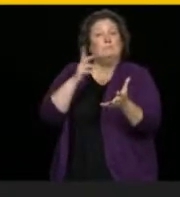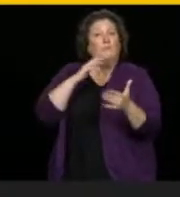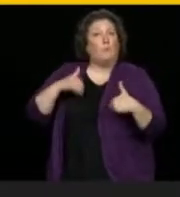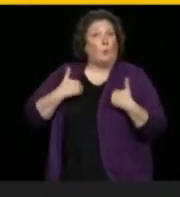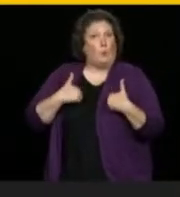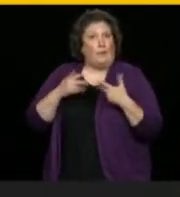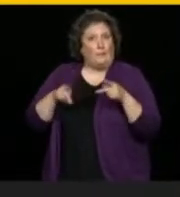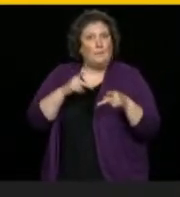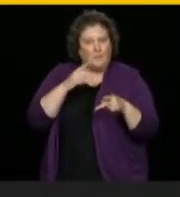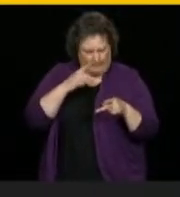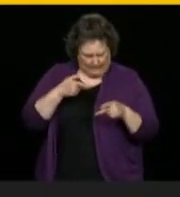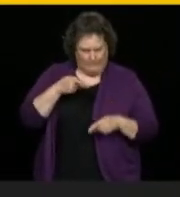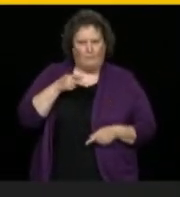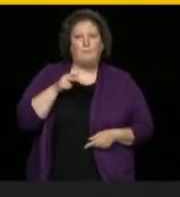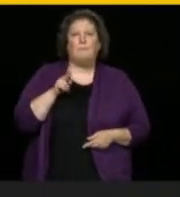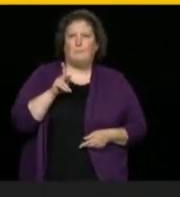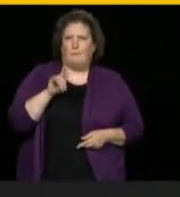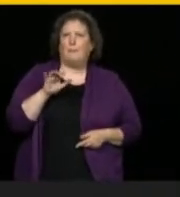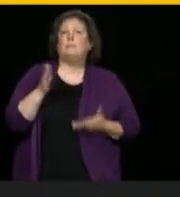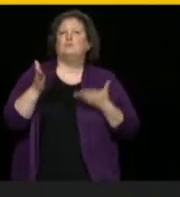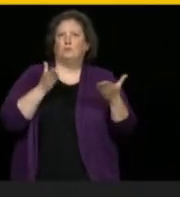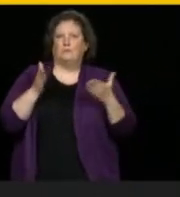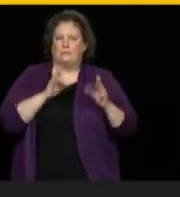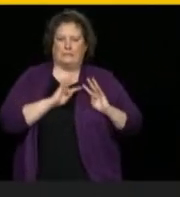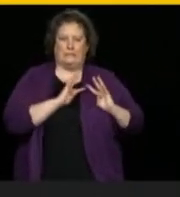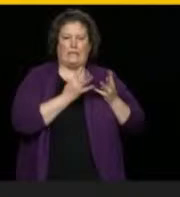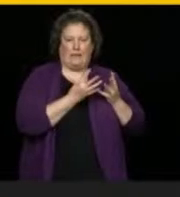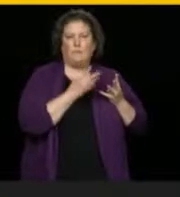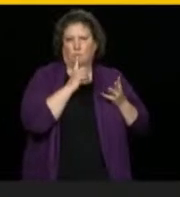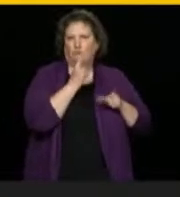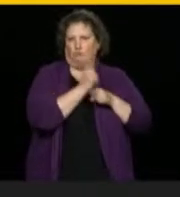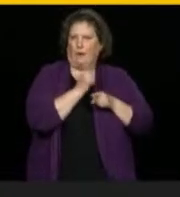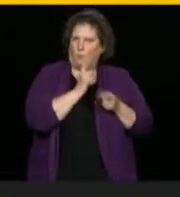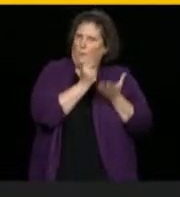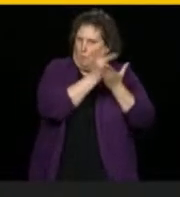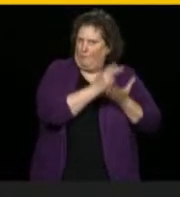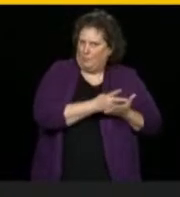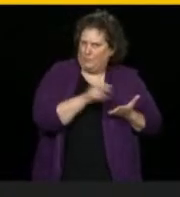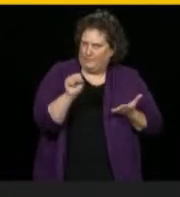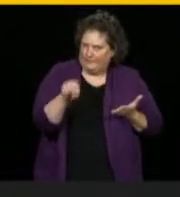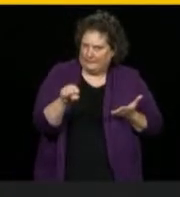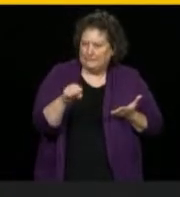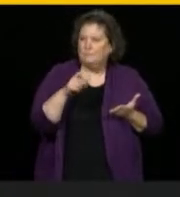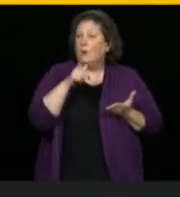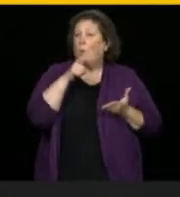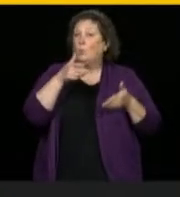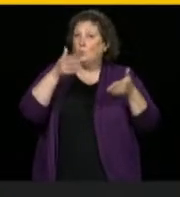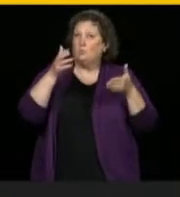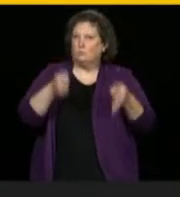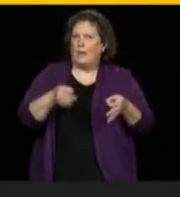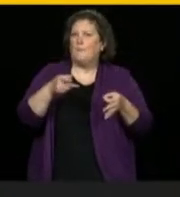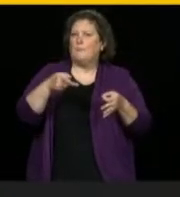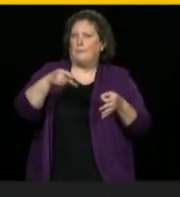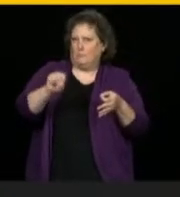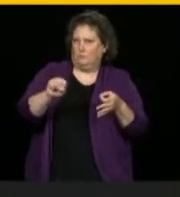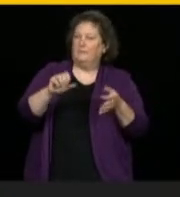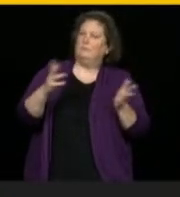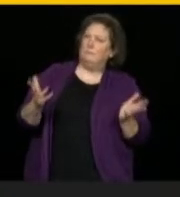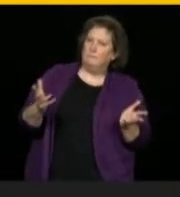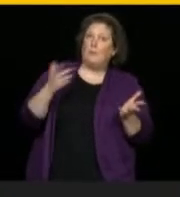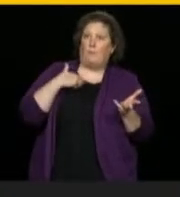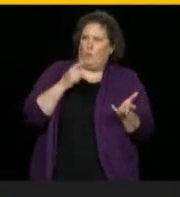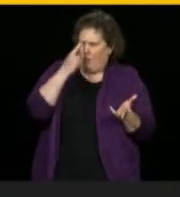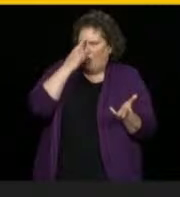as a cabinet, we ratify those decisions. It was really important for us to give opportunities to young people, and remains important to